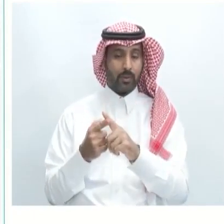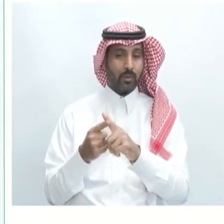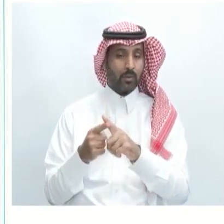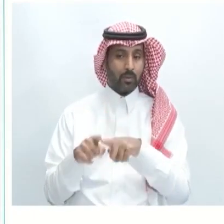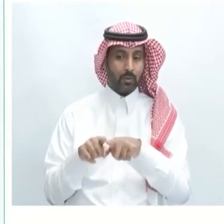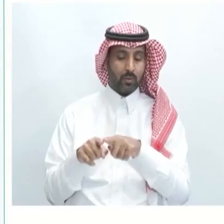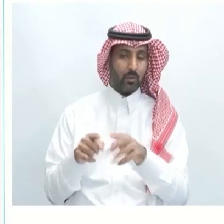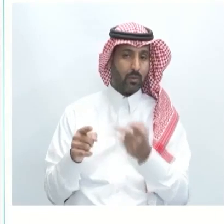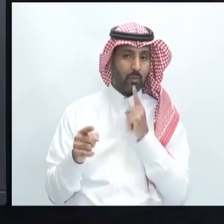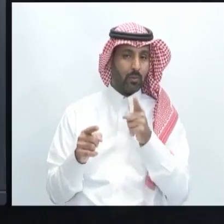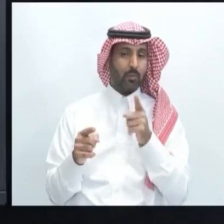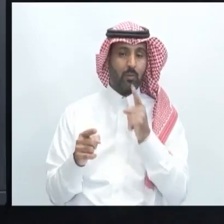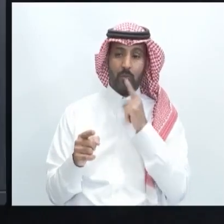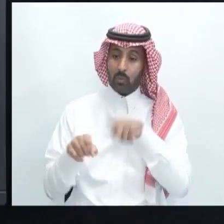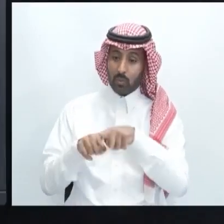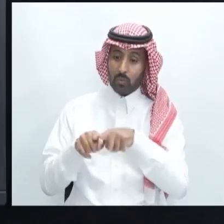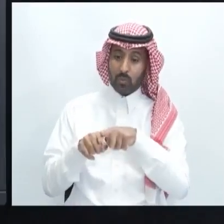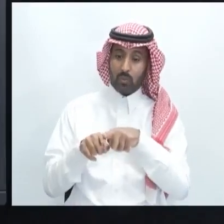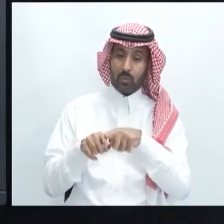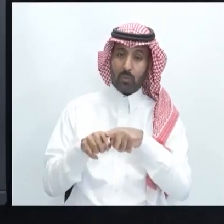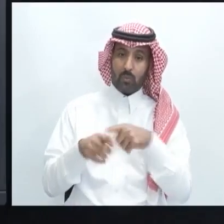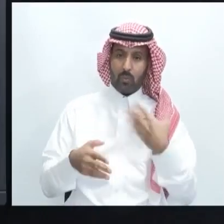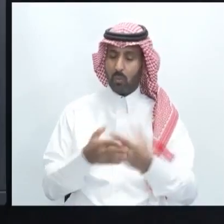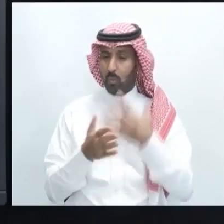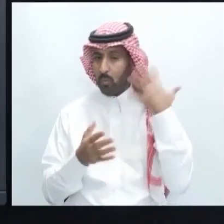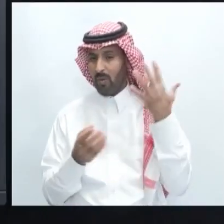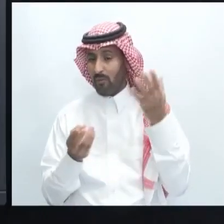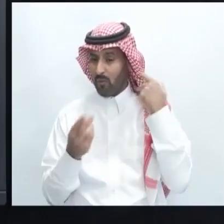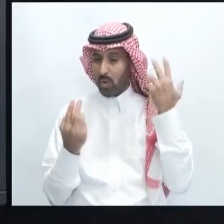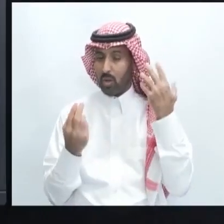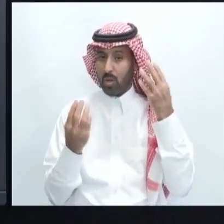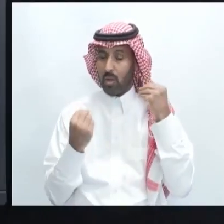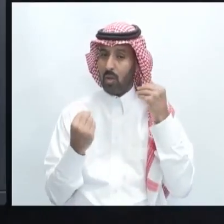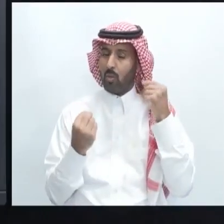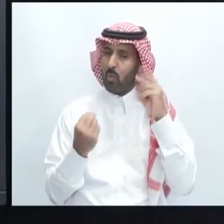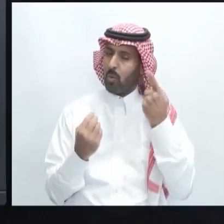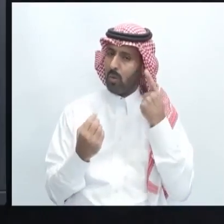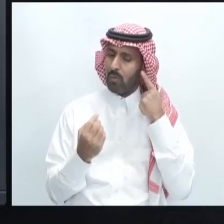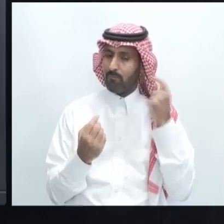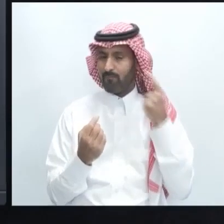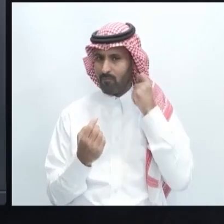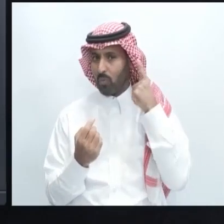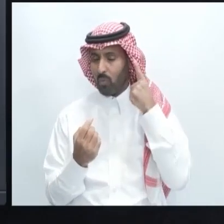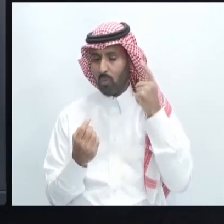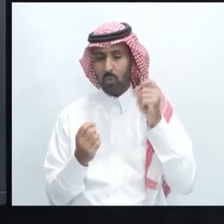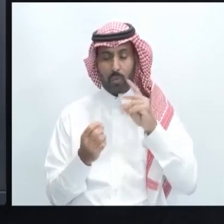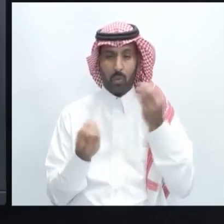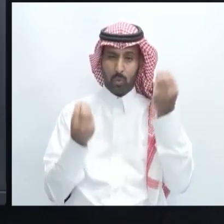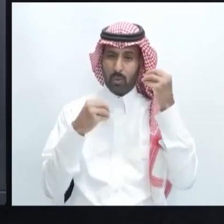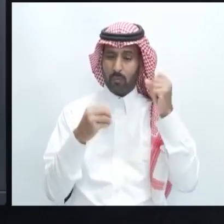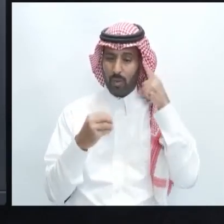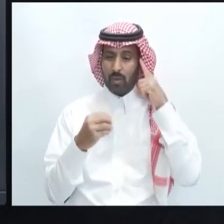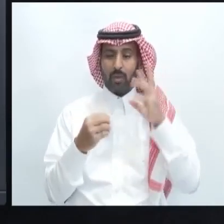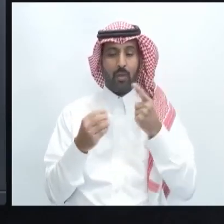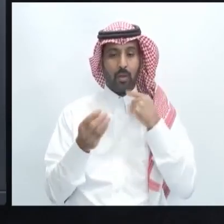So maybe your colleague with you, try to brainstorm, if you remember what brainstorm, to get many ideas